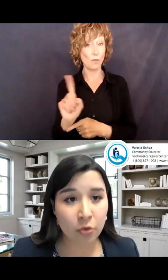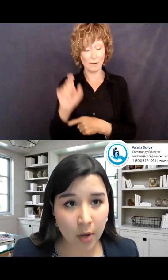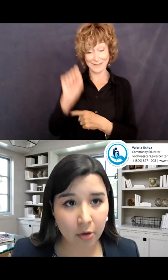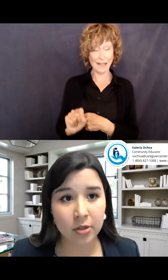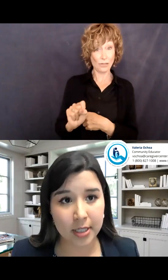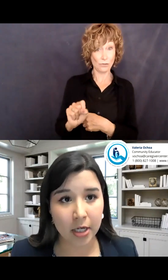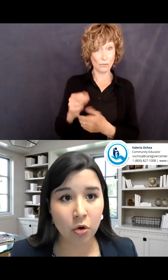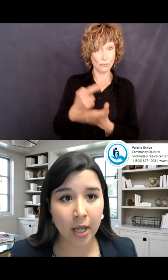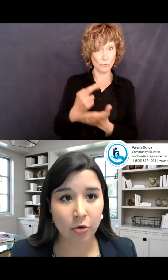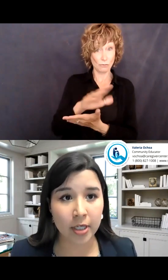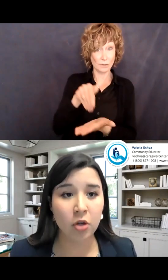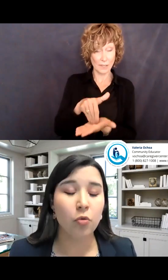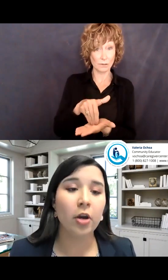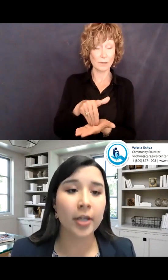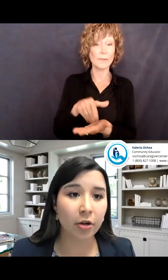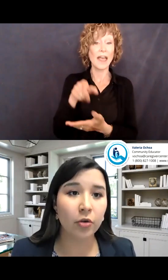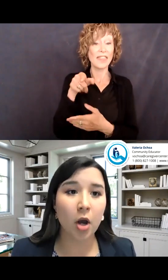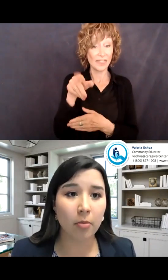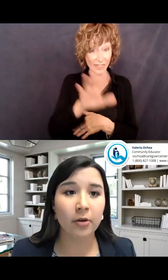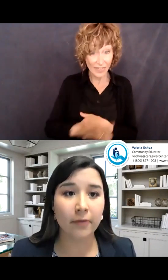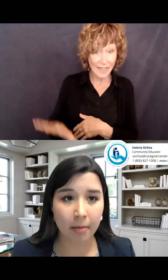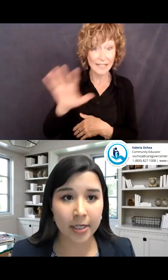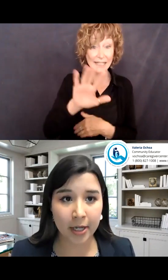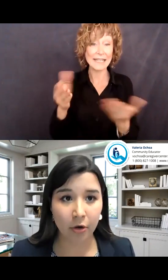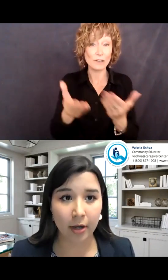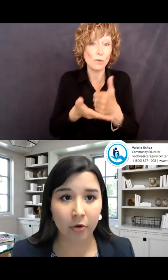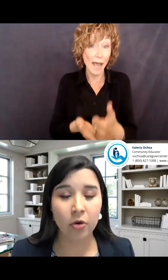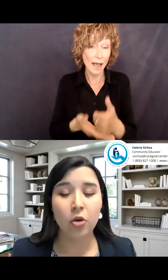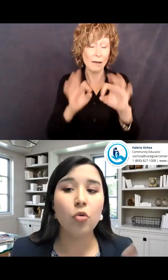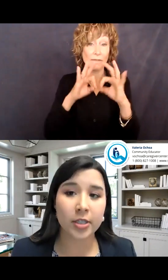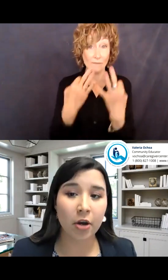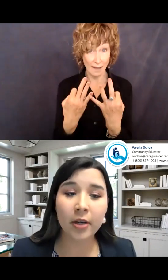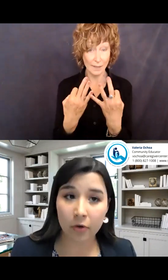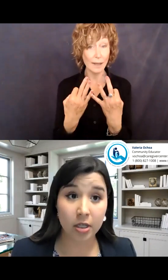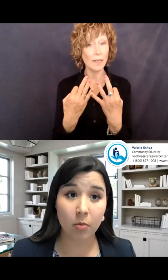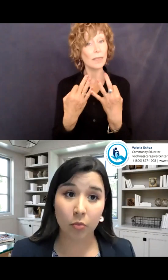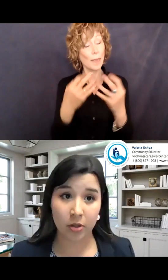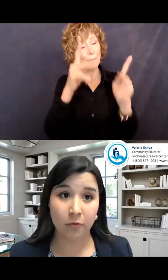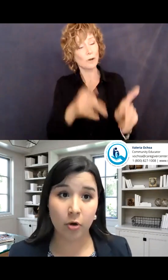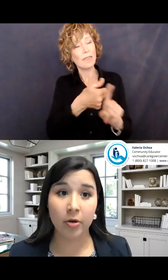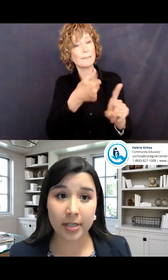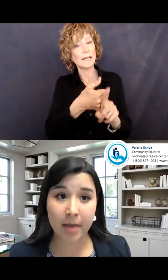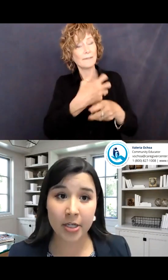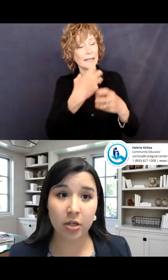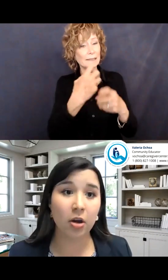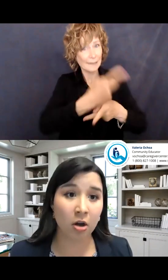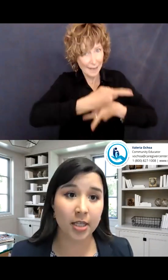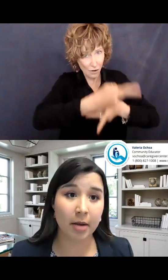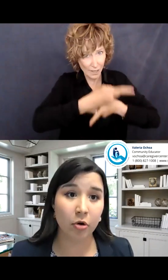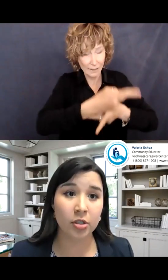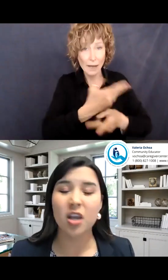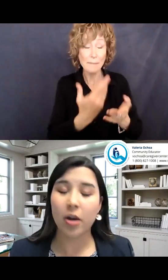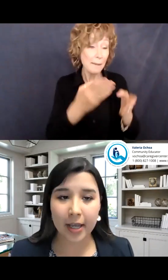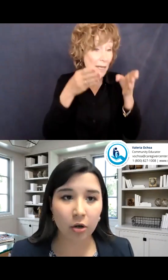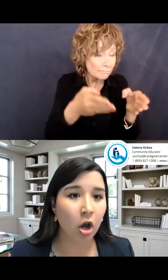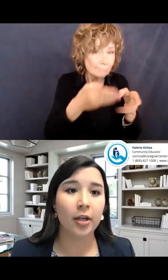all throughout the San Diego County. We are here to help the family caregiver who's caring for someone with a form of dementia,